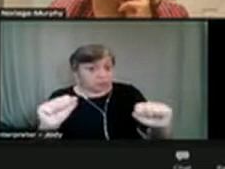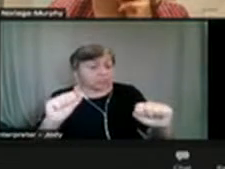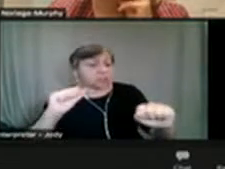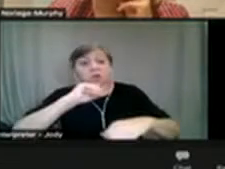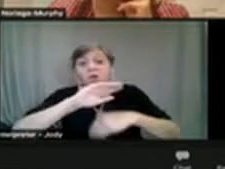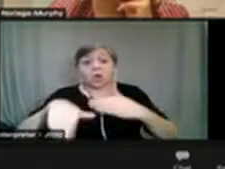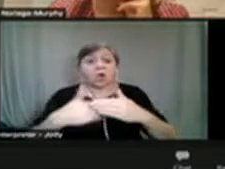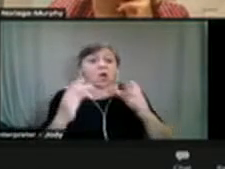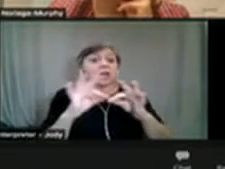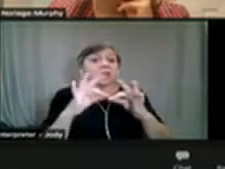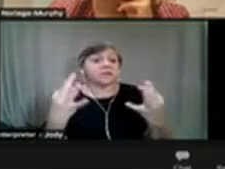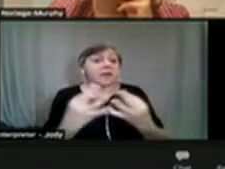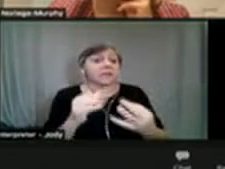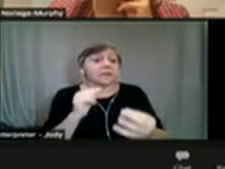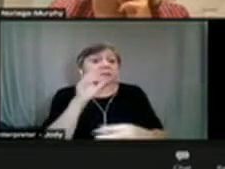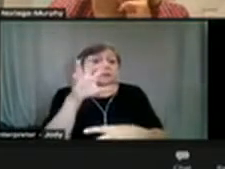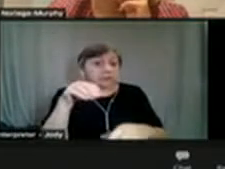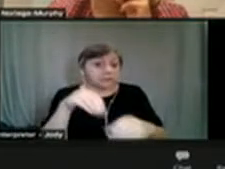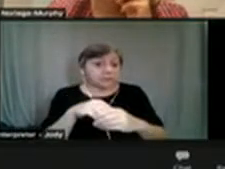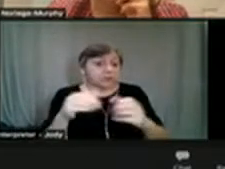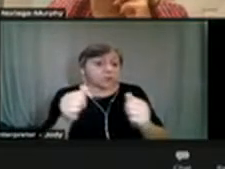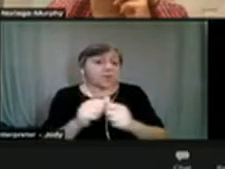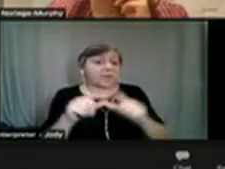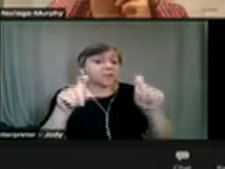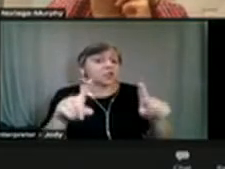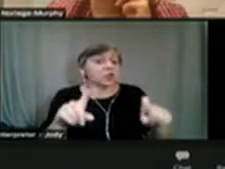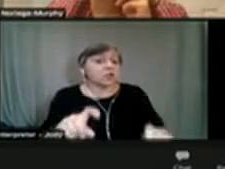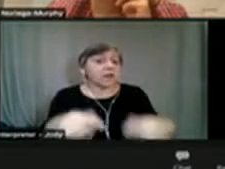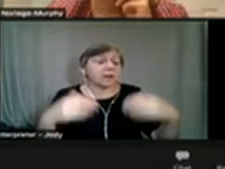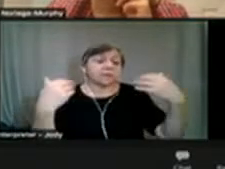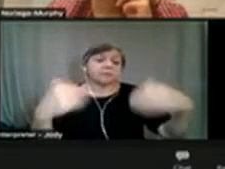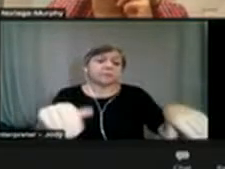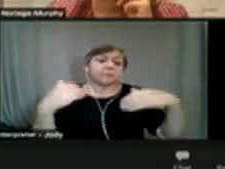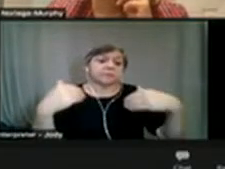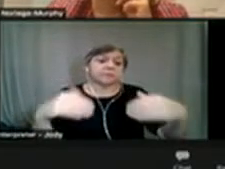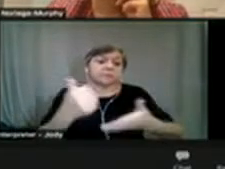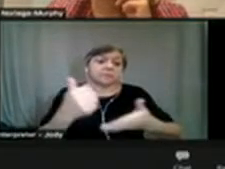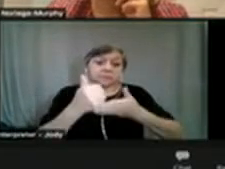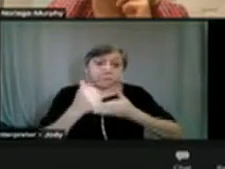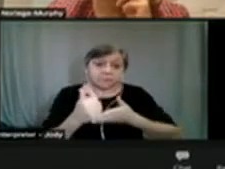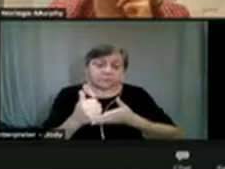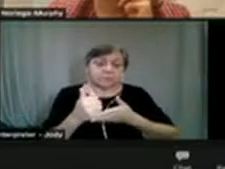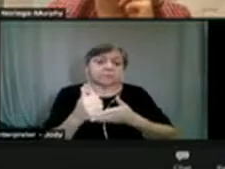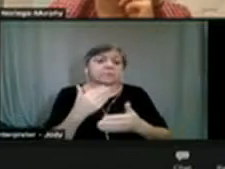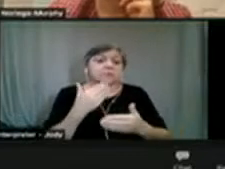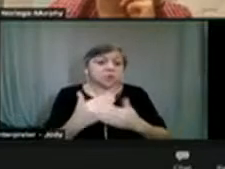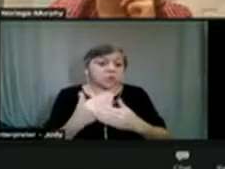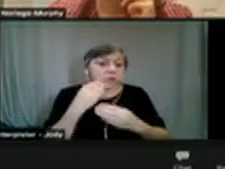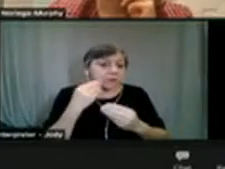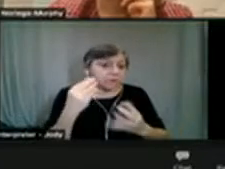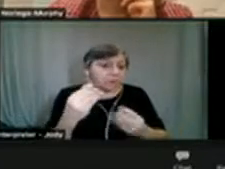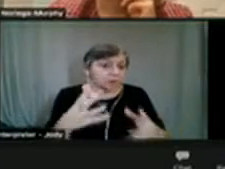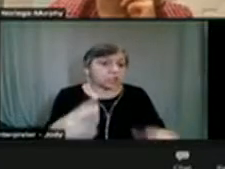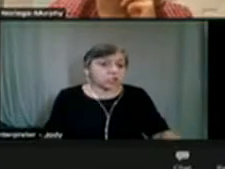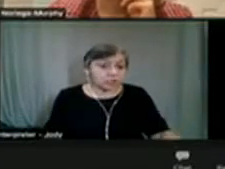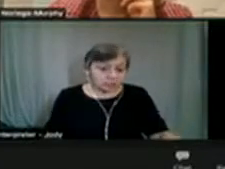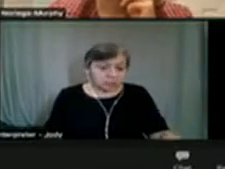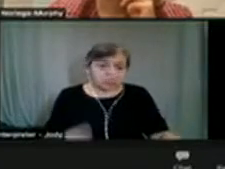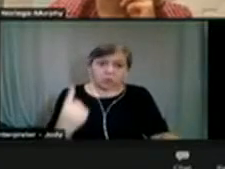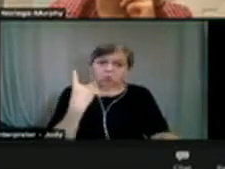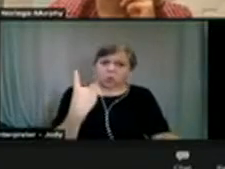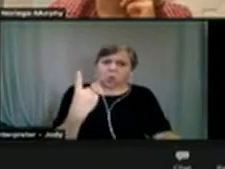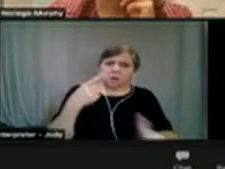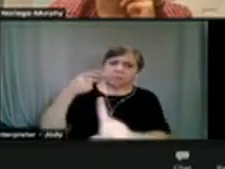surveys, very insightful, a lot of good information in there. And it seemed to me one glaring